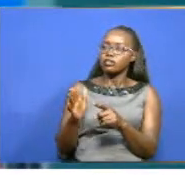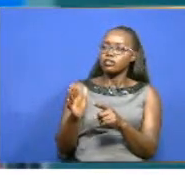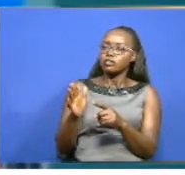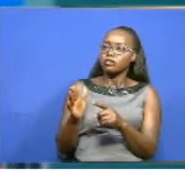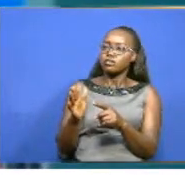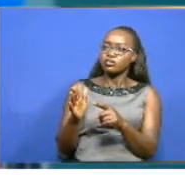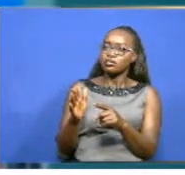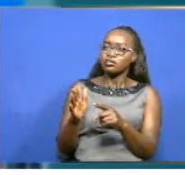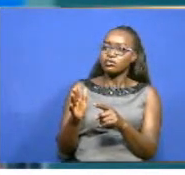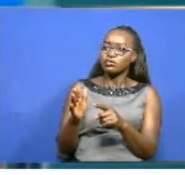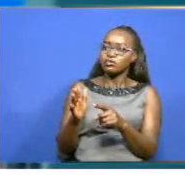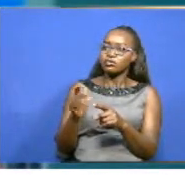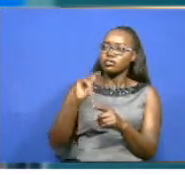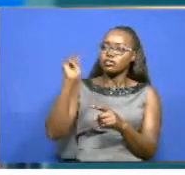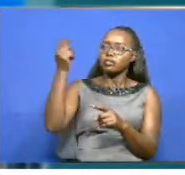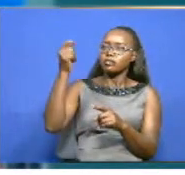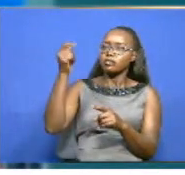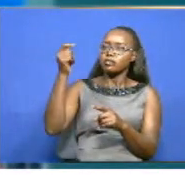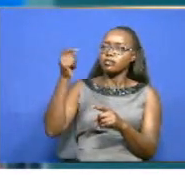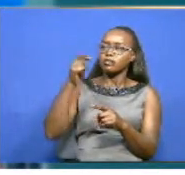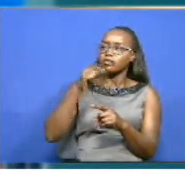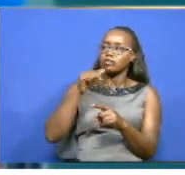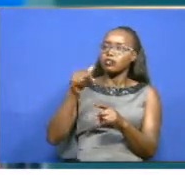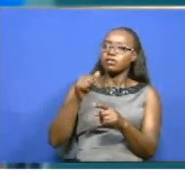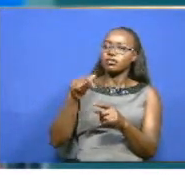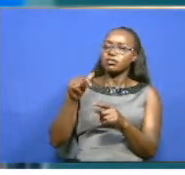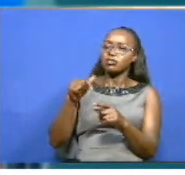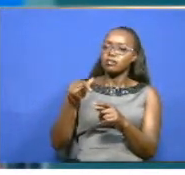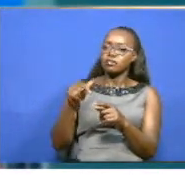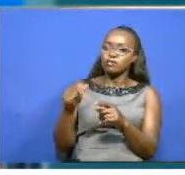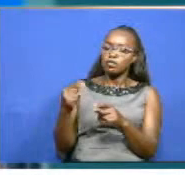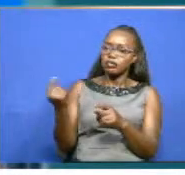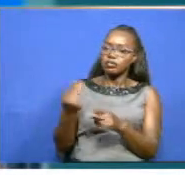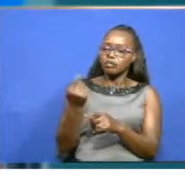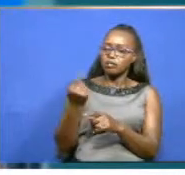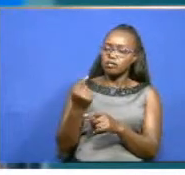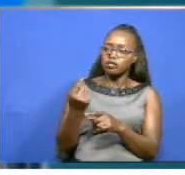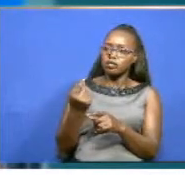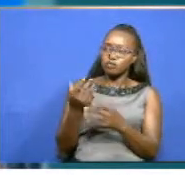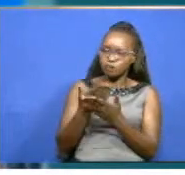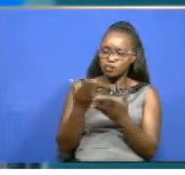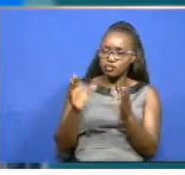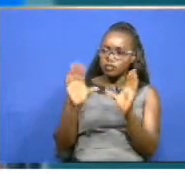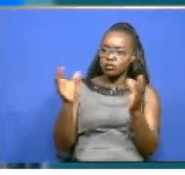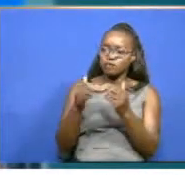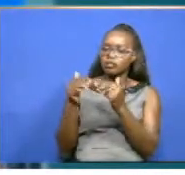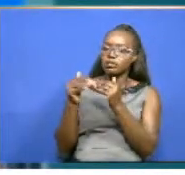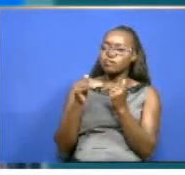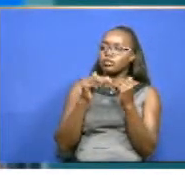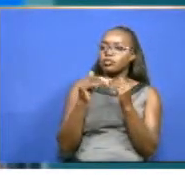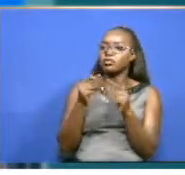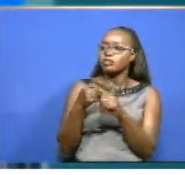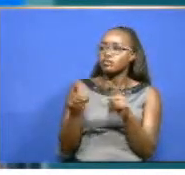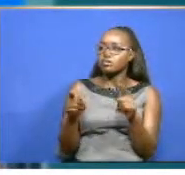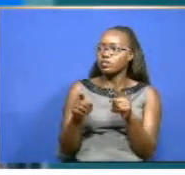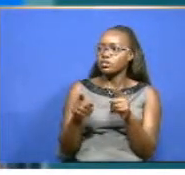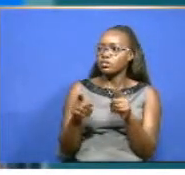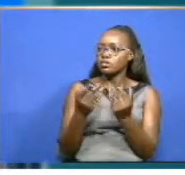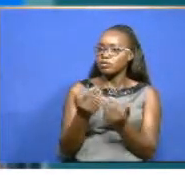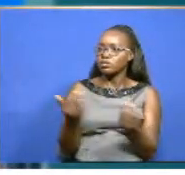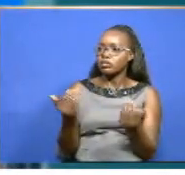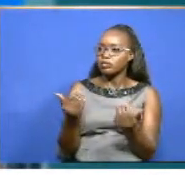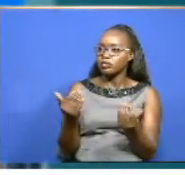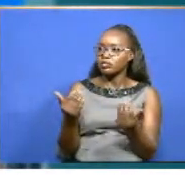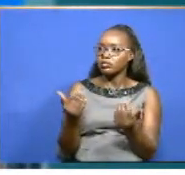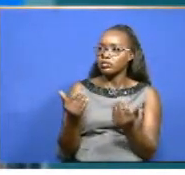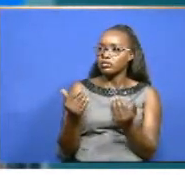what I'm trying to say is that Kenya is not alone in such challenges. So it is there at a global level. But there are things that we would have